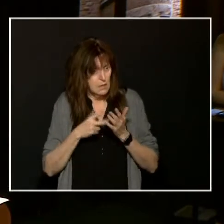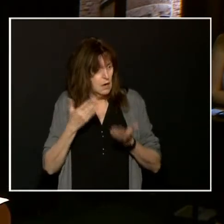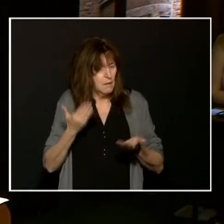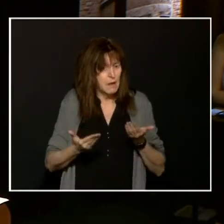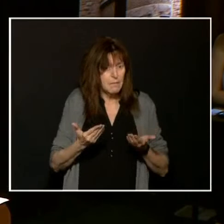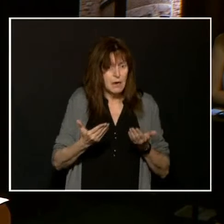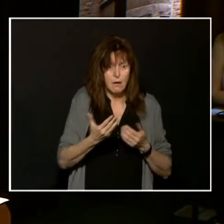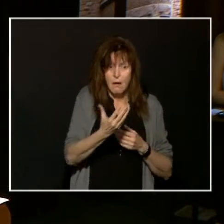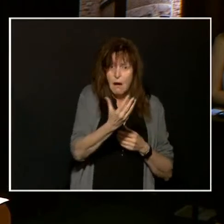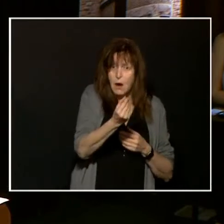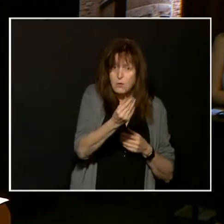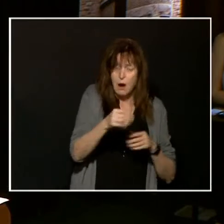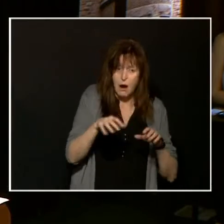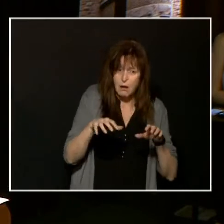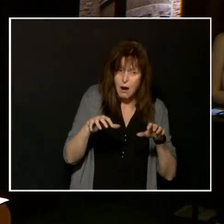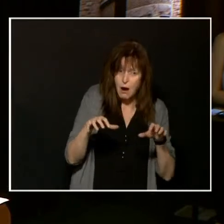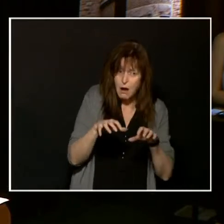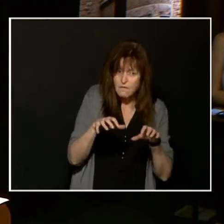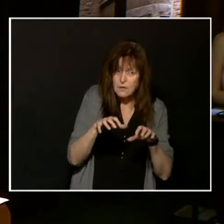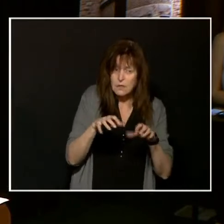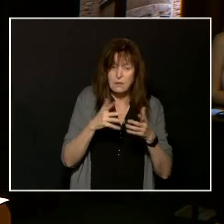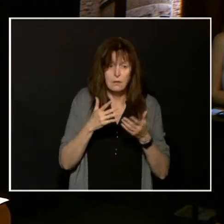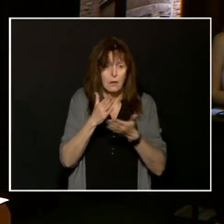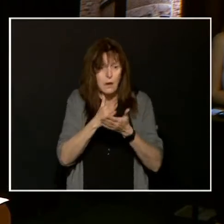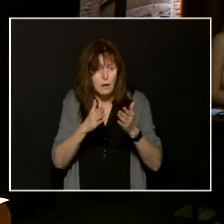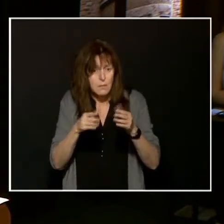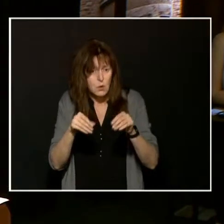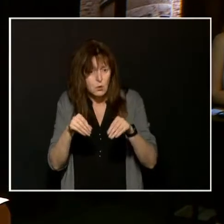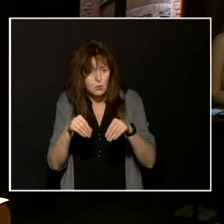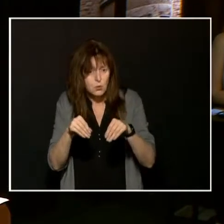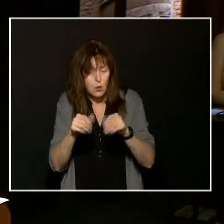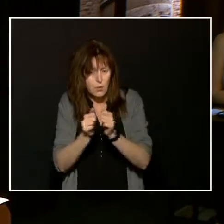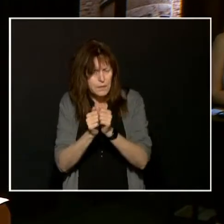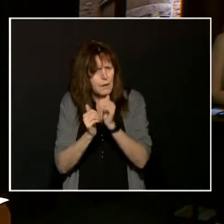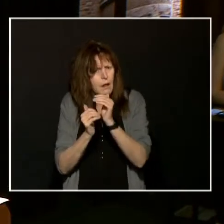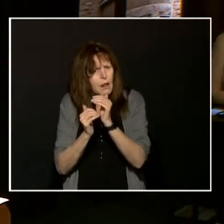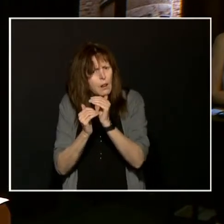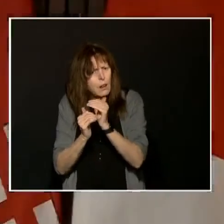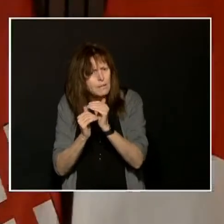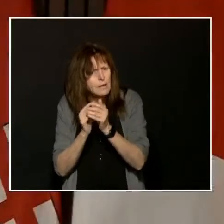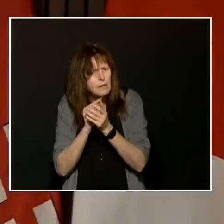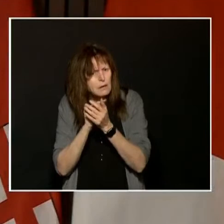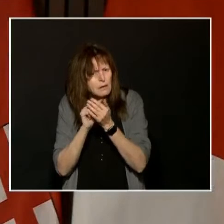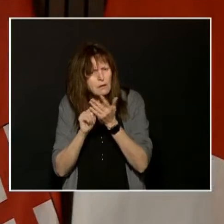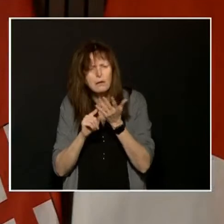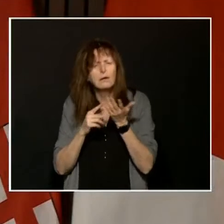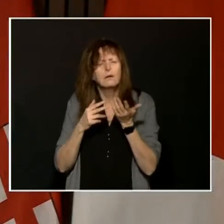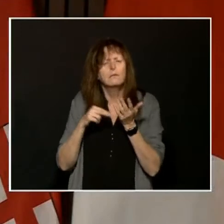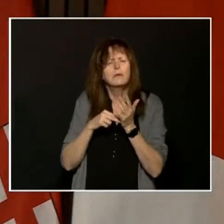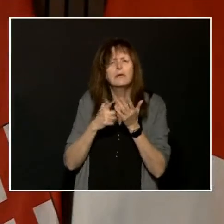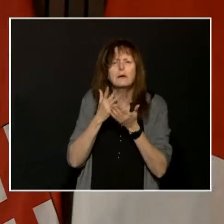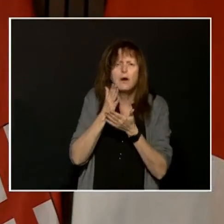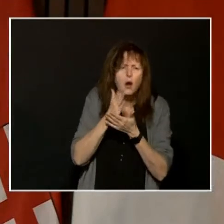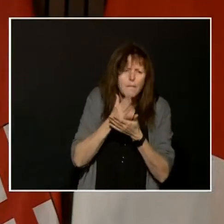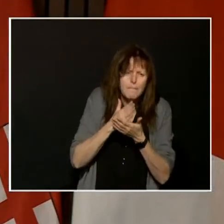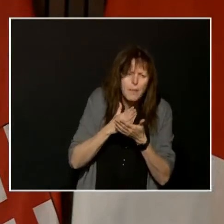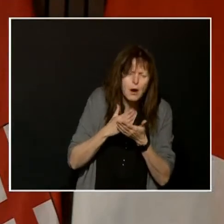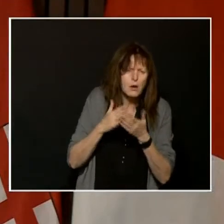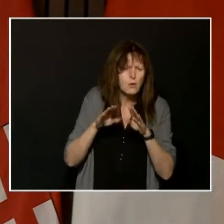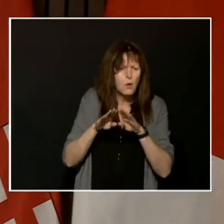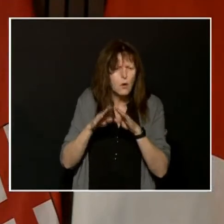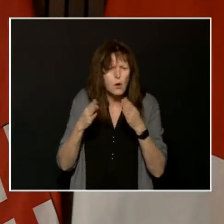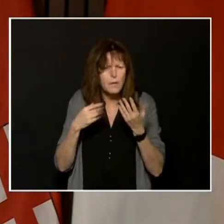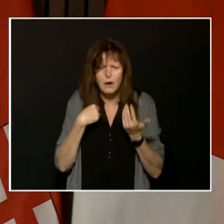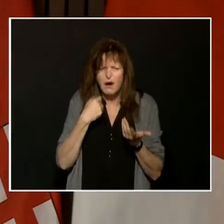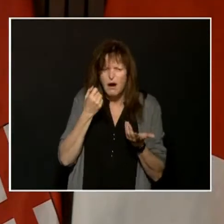some retail with limits, this kind of thing? Or what do we mean by partial reopening? Sure. We've based partial